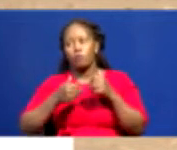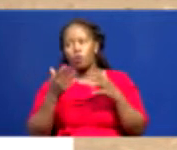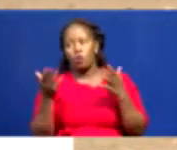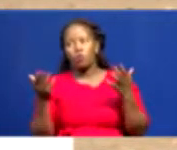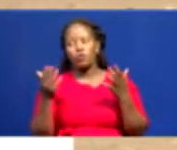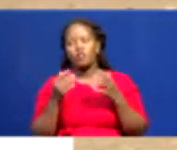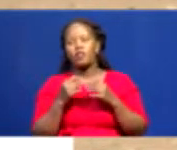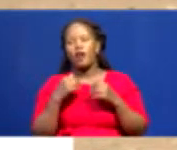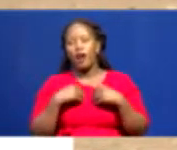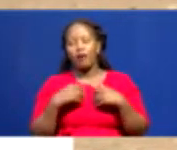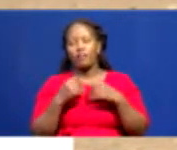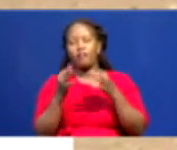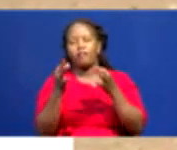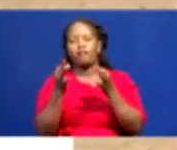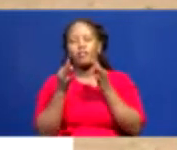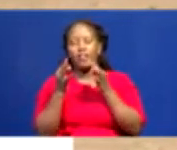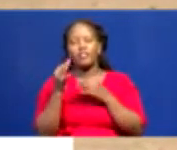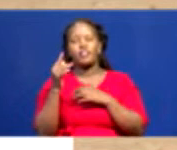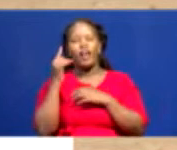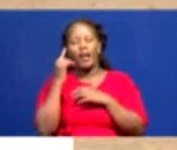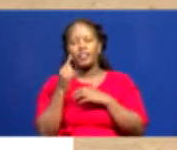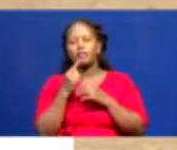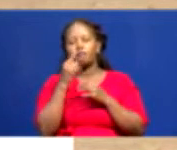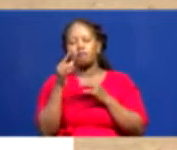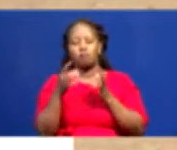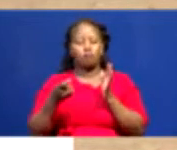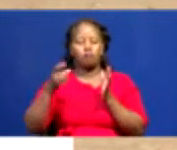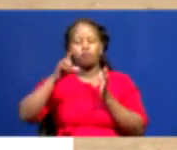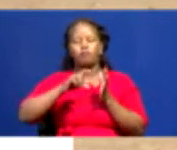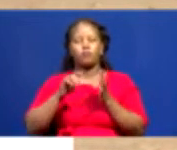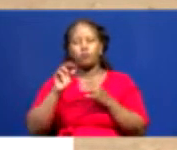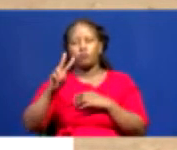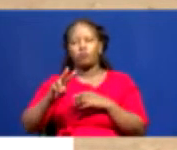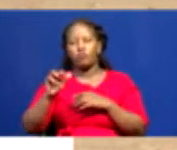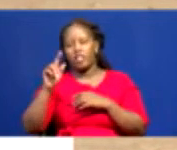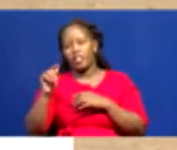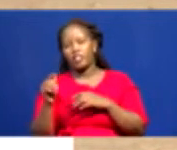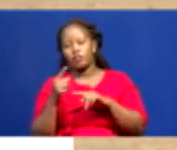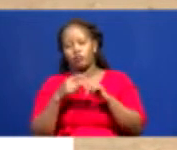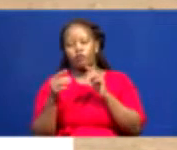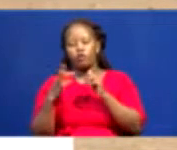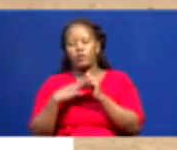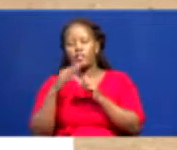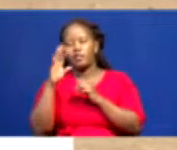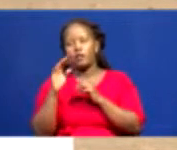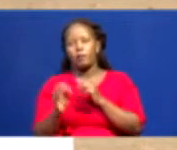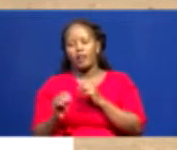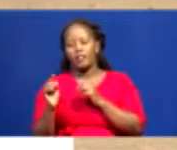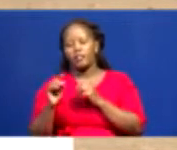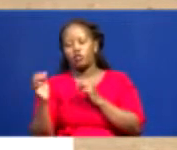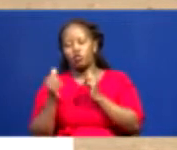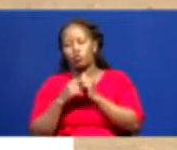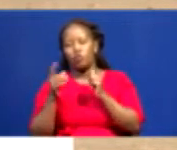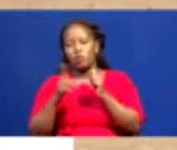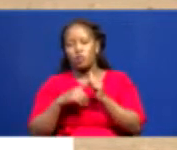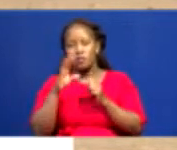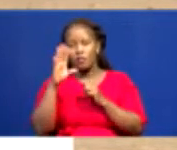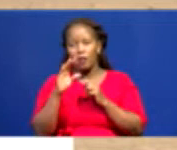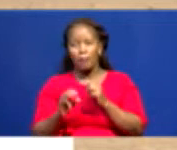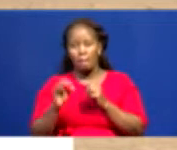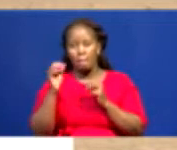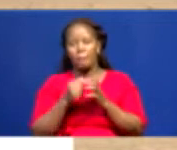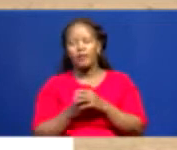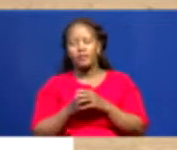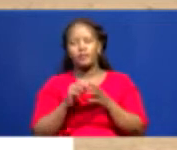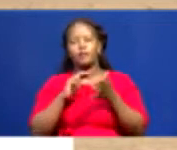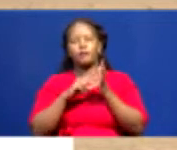which the Finance Act, rose it to the VAT from 8% to 16%. And it